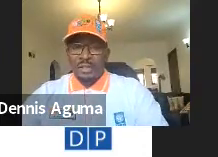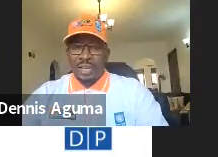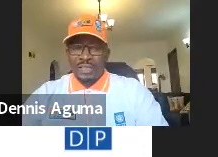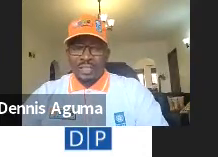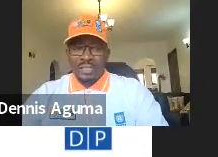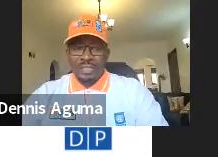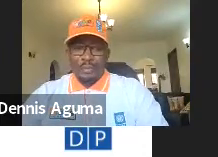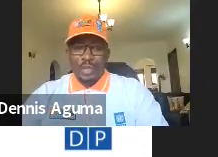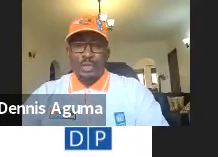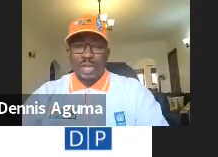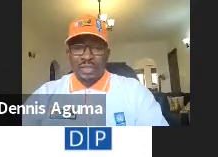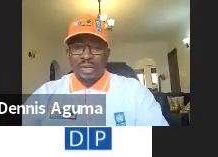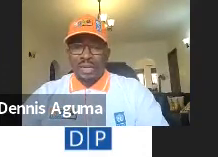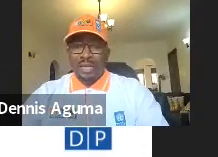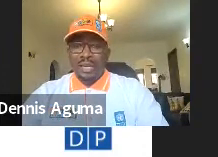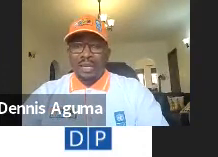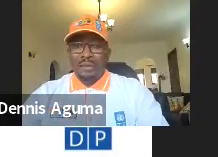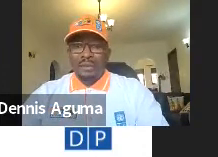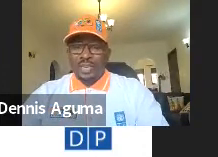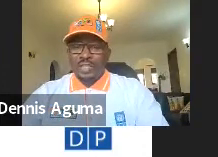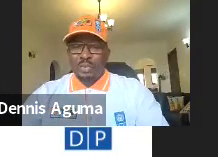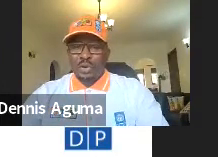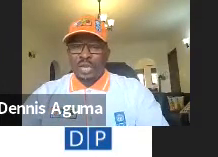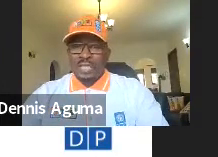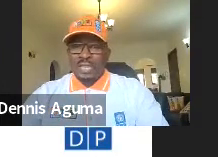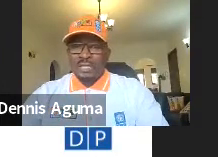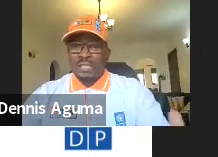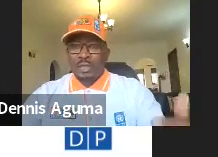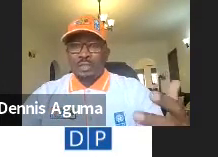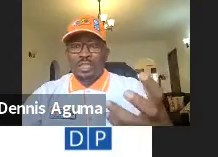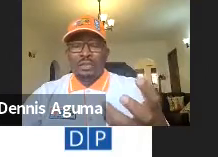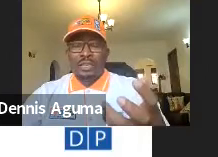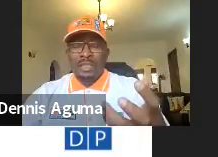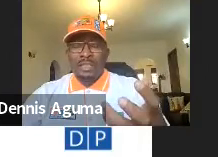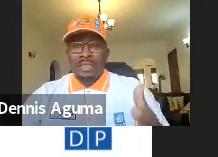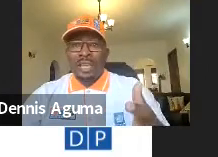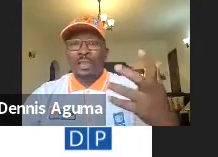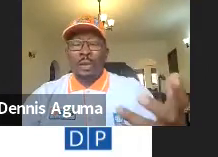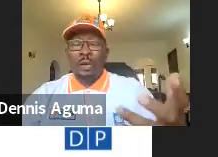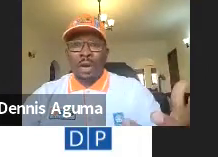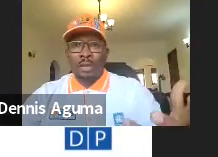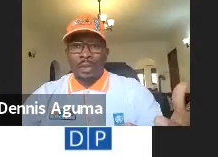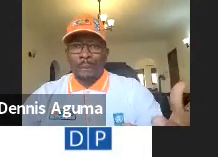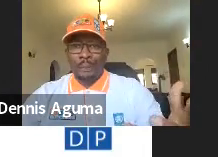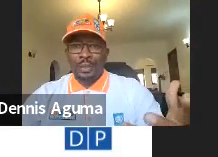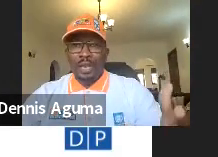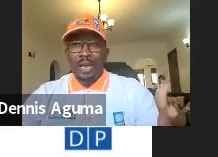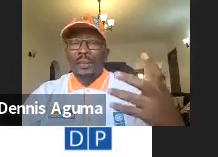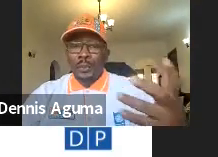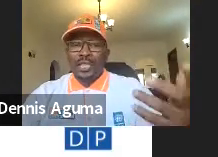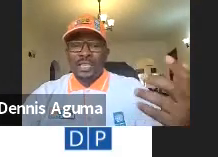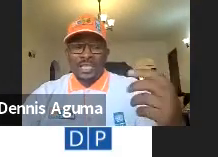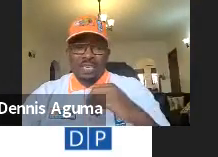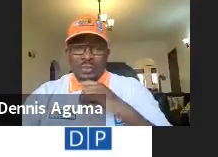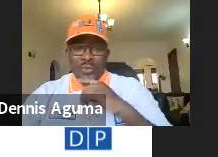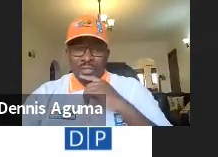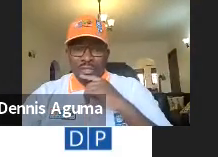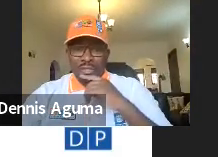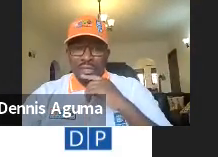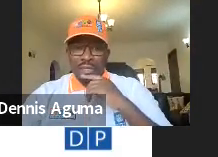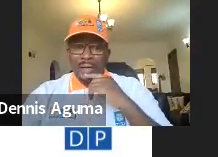of universities together, brainstorming on ideas. And they don't just sit on these ideas, they actually go out there and put these ideas